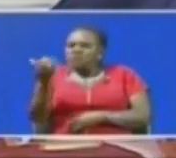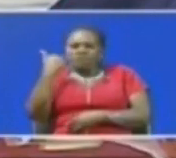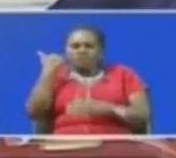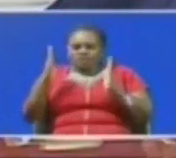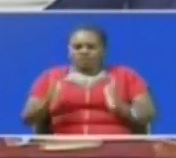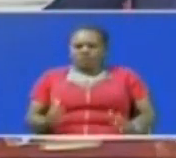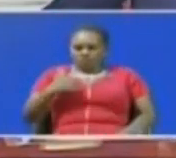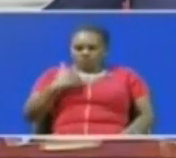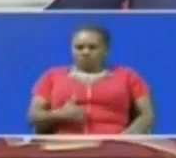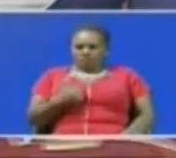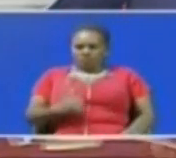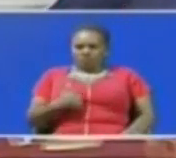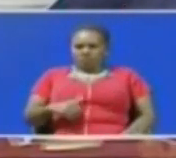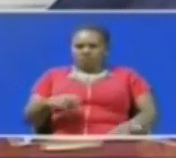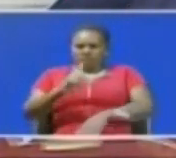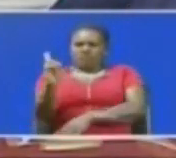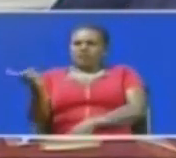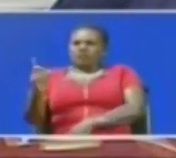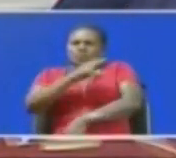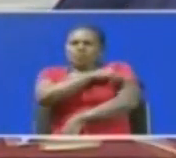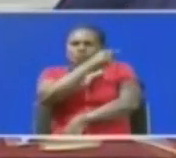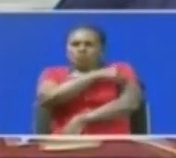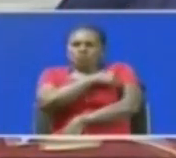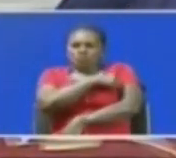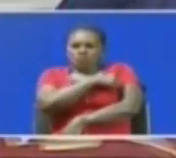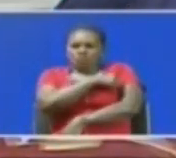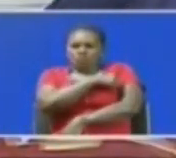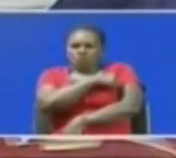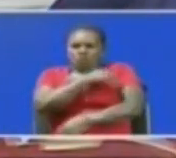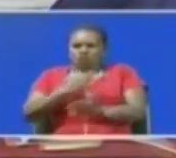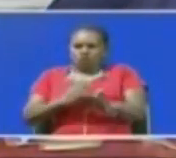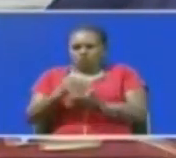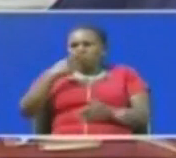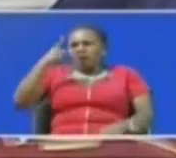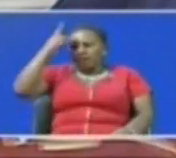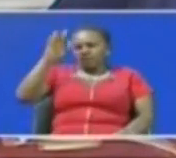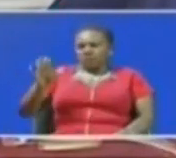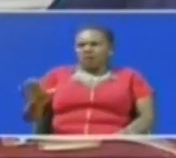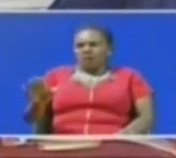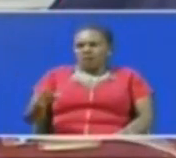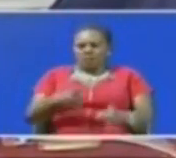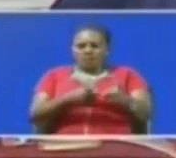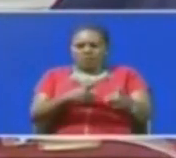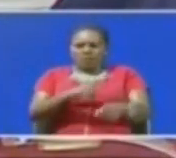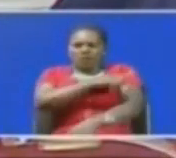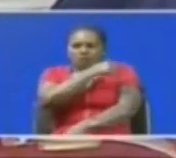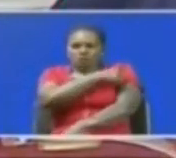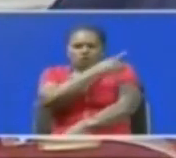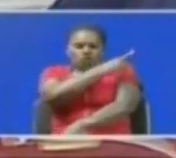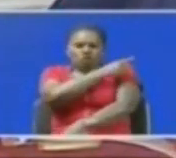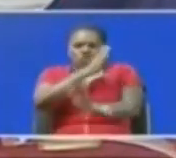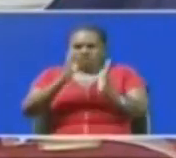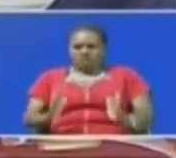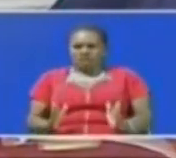Patient who underwent surgery at the Nairobi hospital. Jacob Olwoch Ondeki, through his parents, sued the hospital and two doctors for